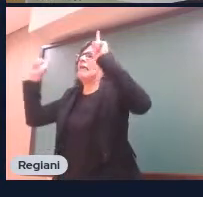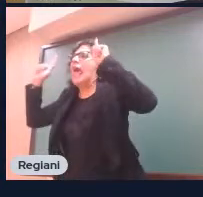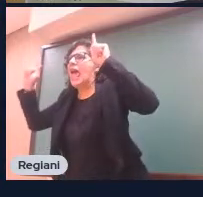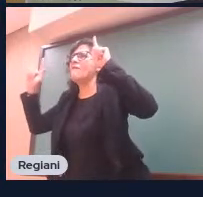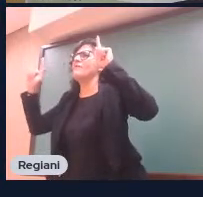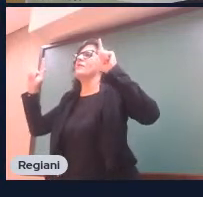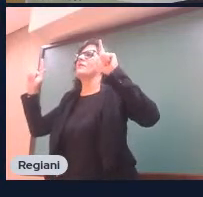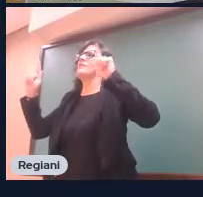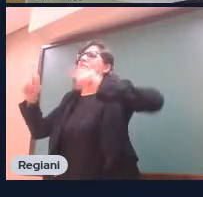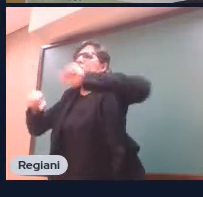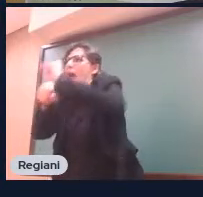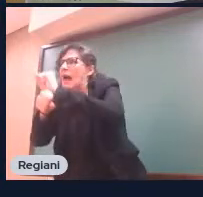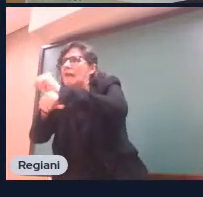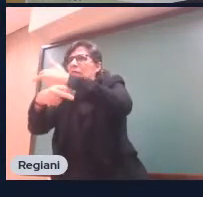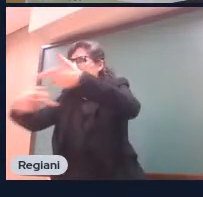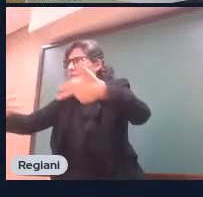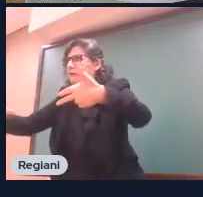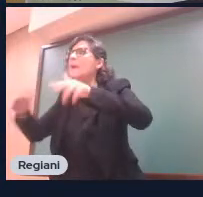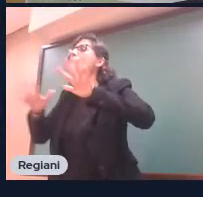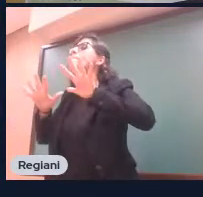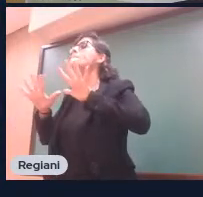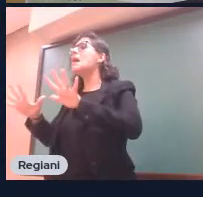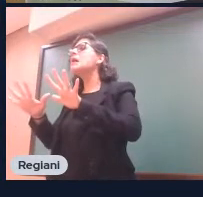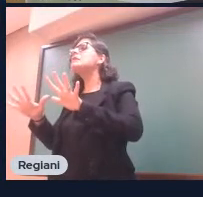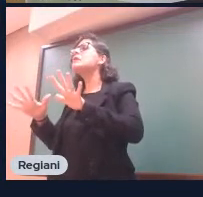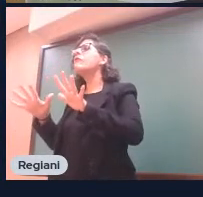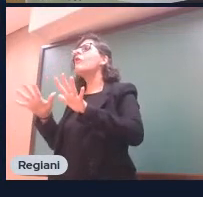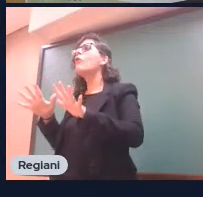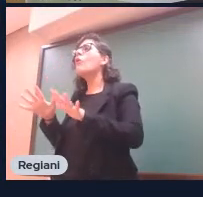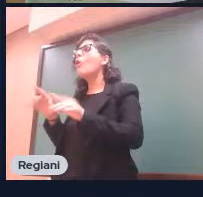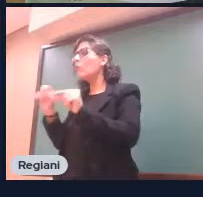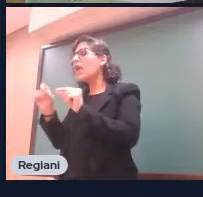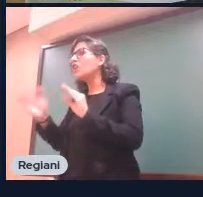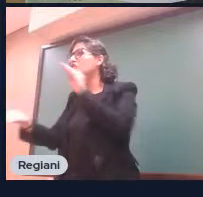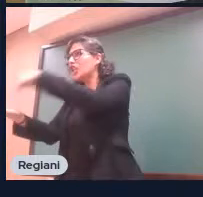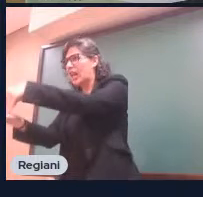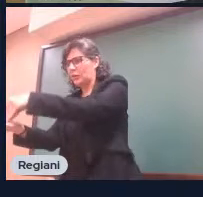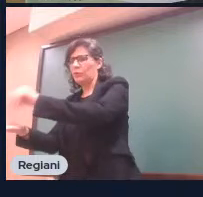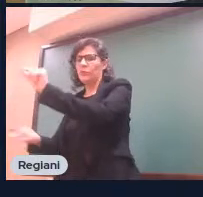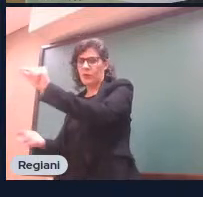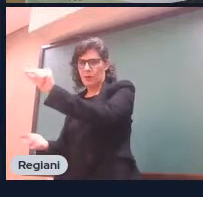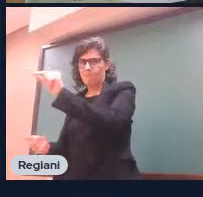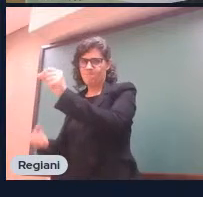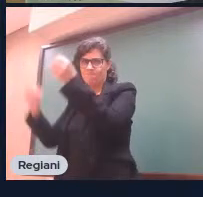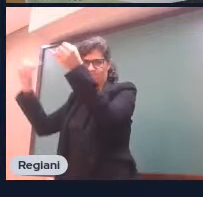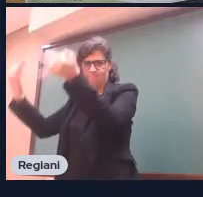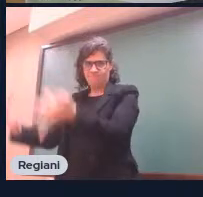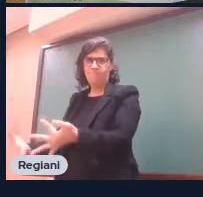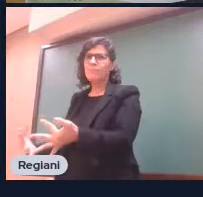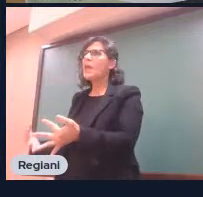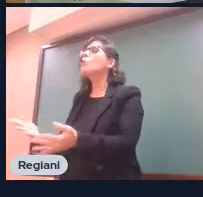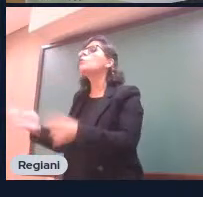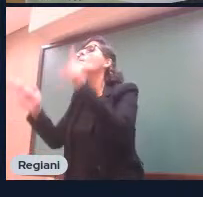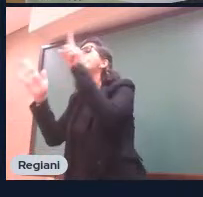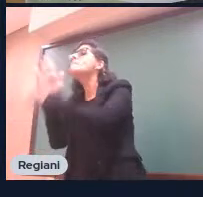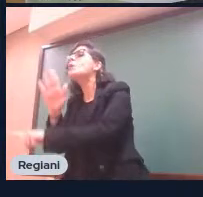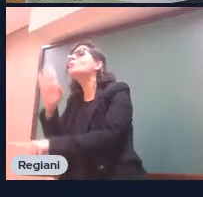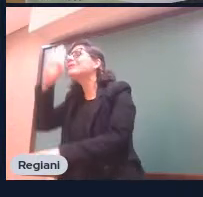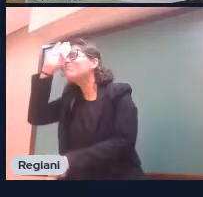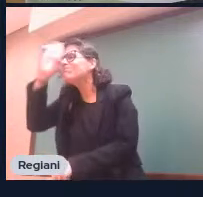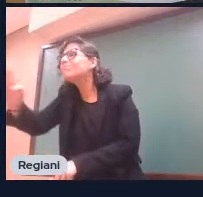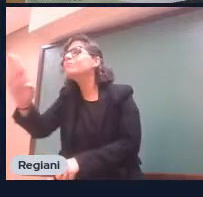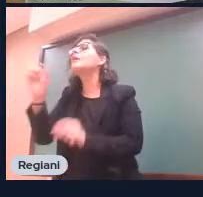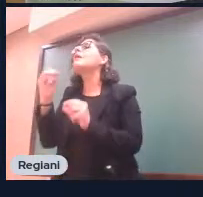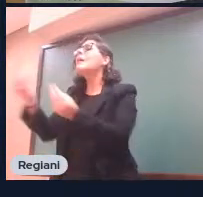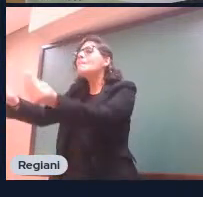is full of labyrinths. So now I'm going to walk for the end, the very straight lines. I'm asking specifically, give me a